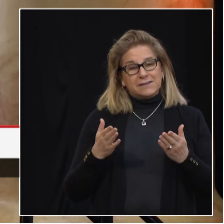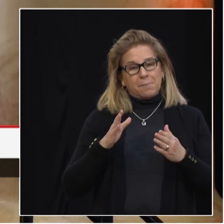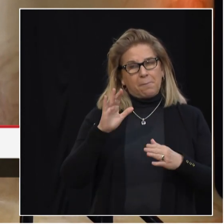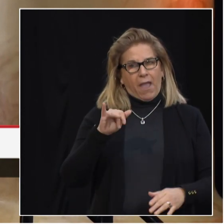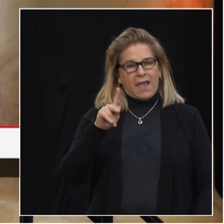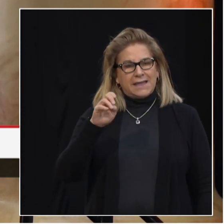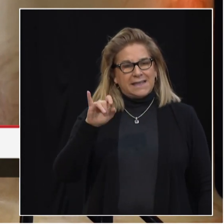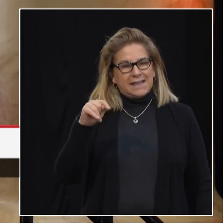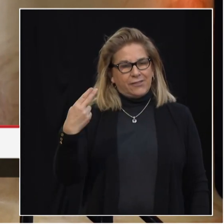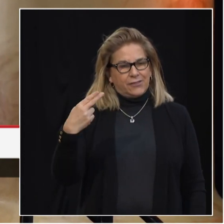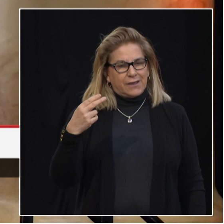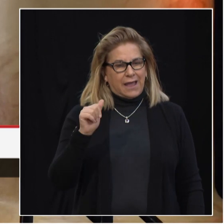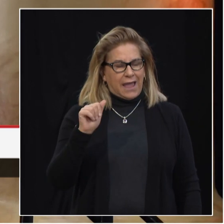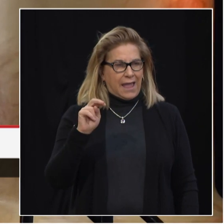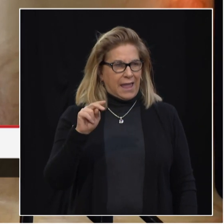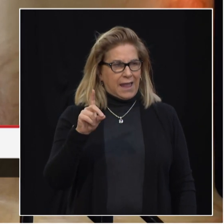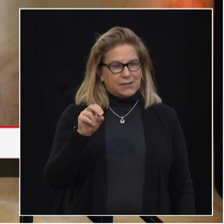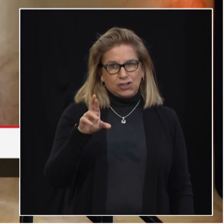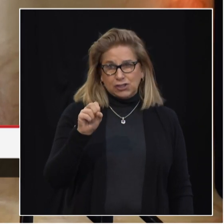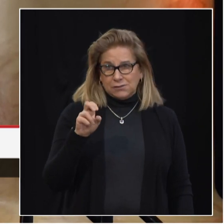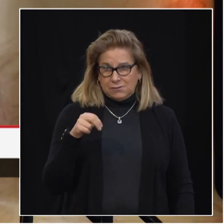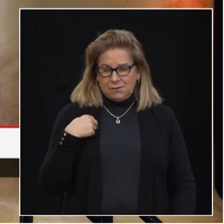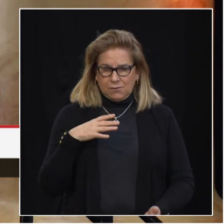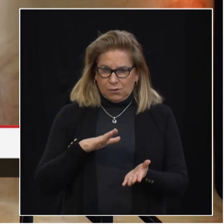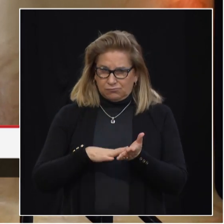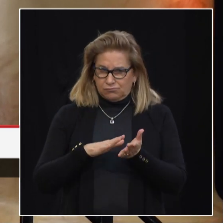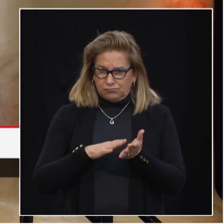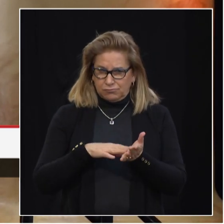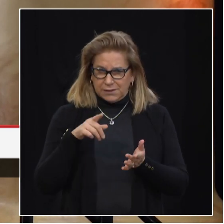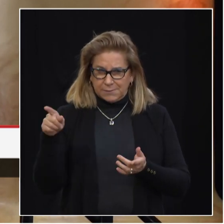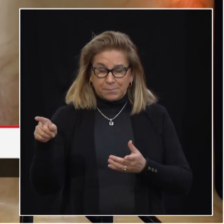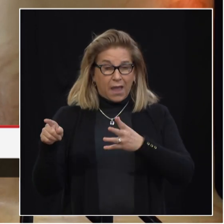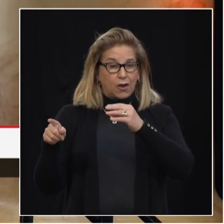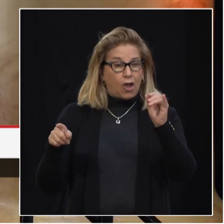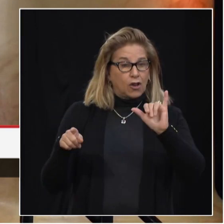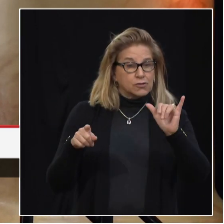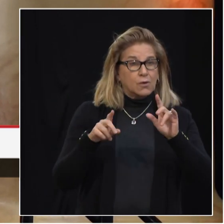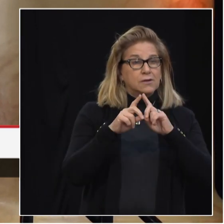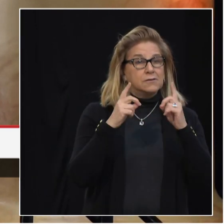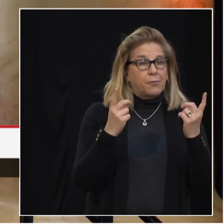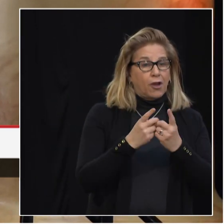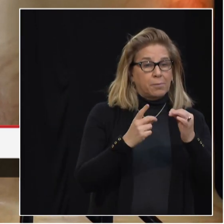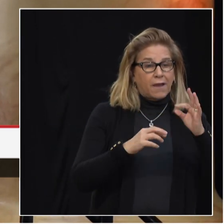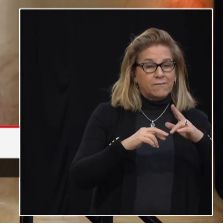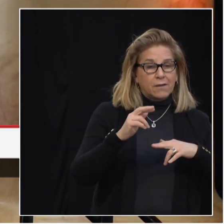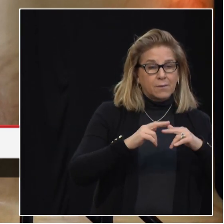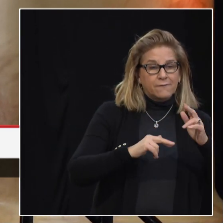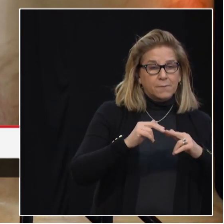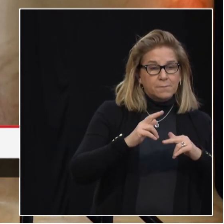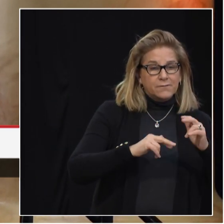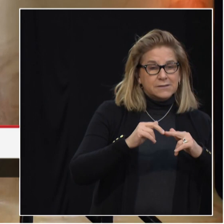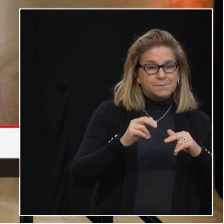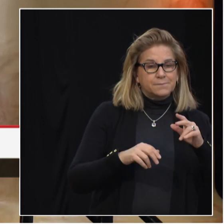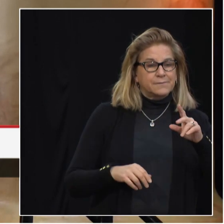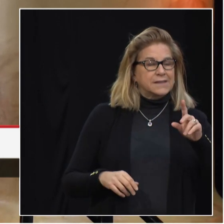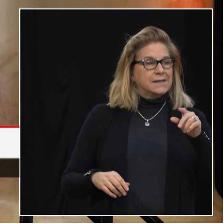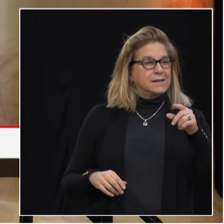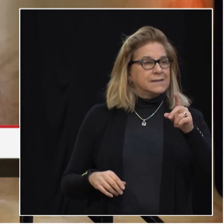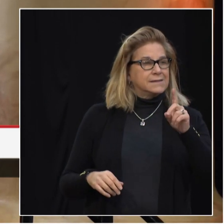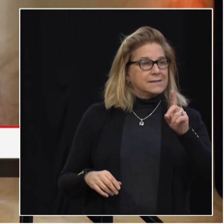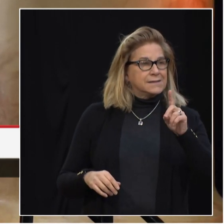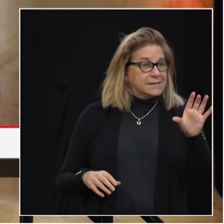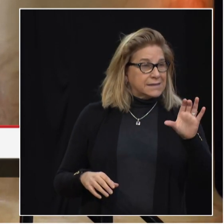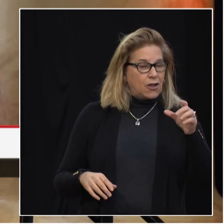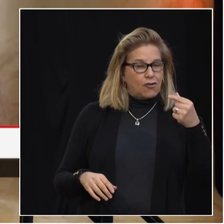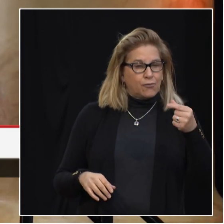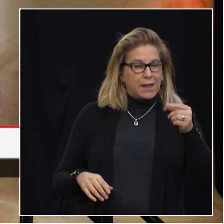as well as the Department of Buildings, Ernest Chopra, DC Greenbank, Destination DC, Office of Planning,